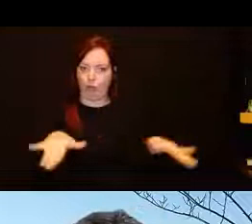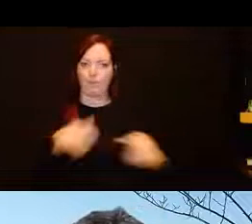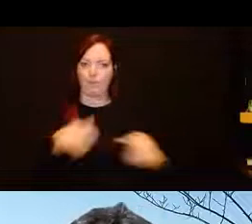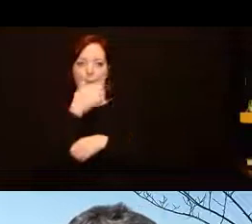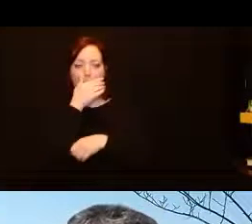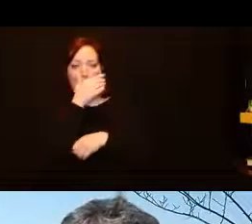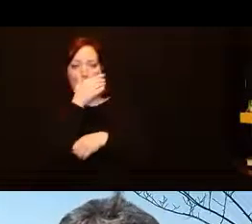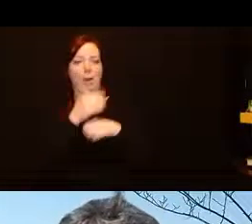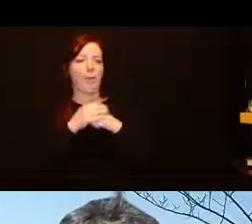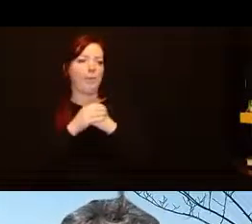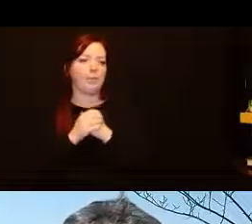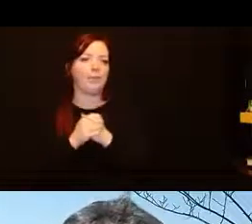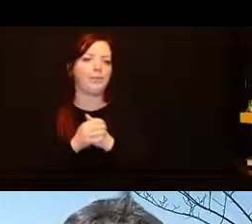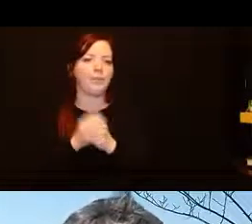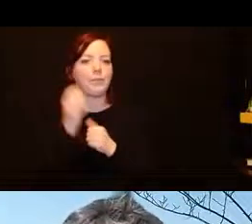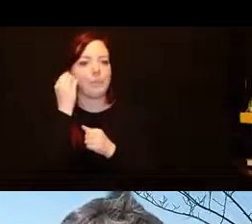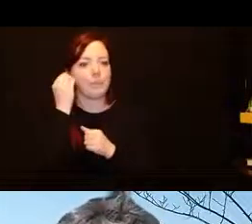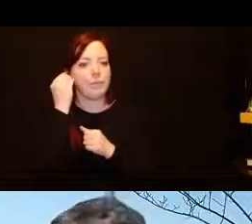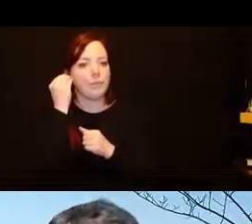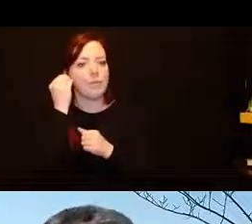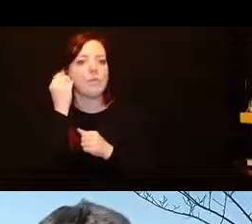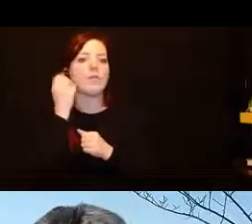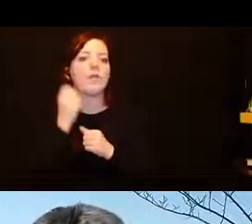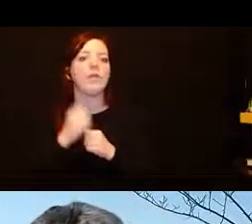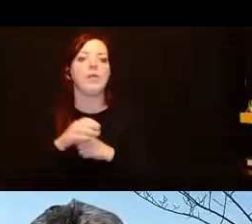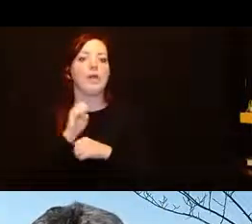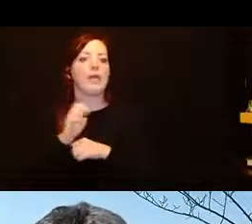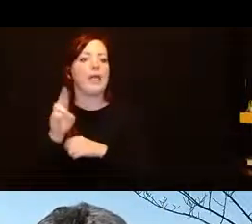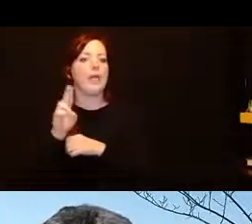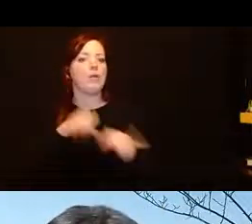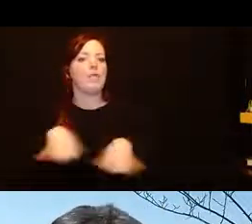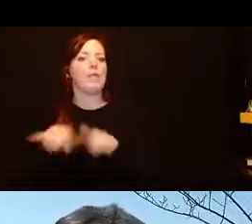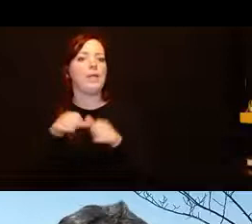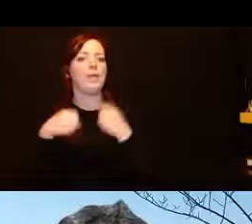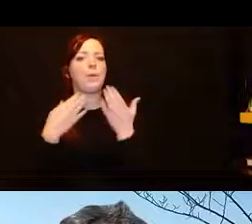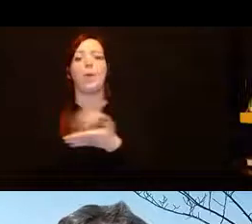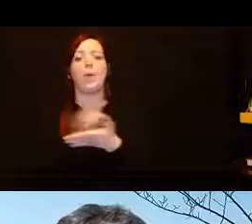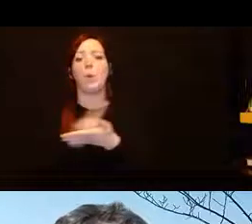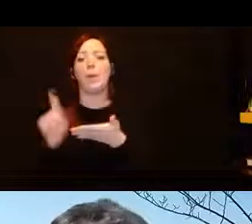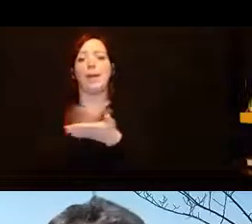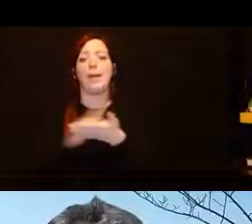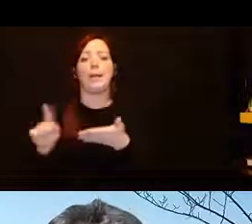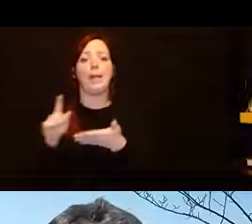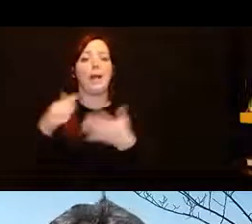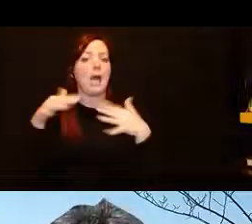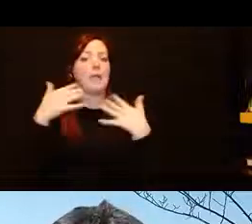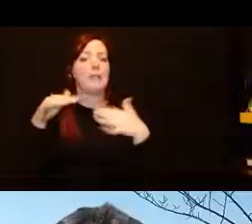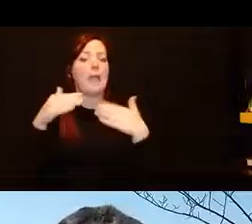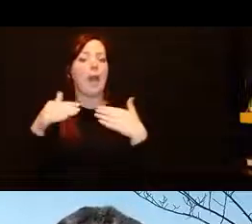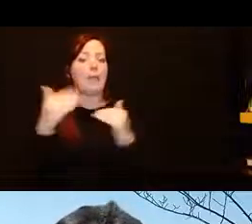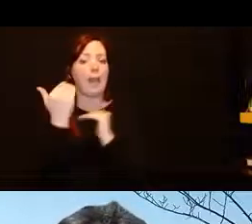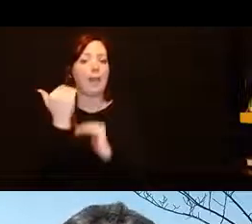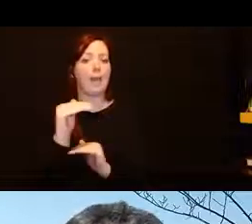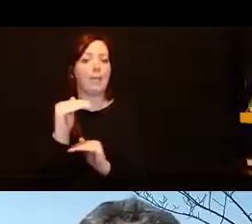to the equivalent of 80 dBA for 80 hours per week. And this is what we call sound allowance